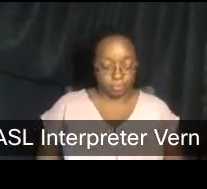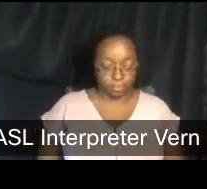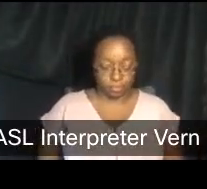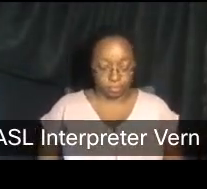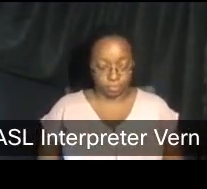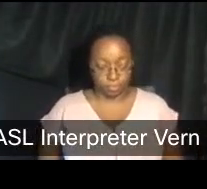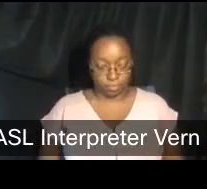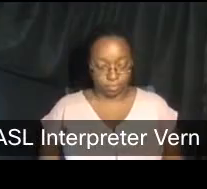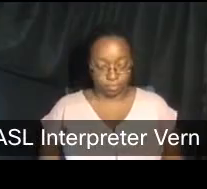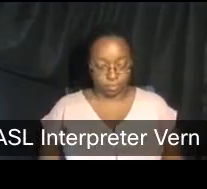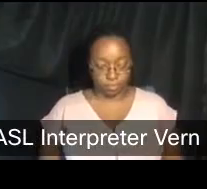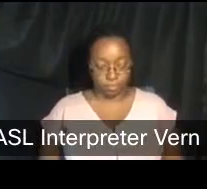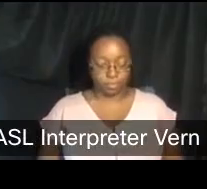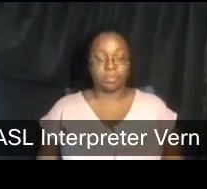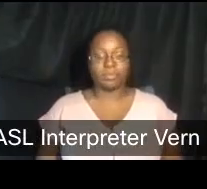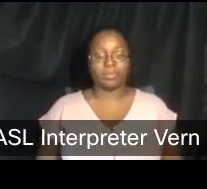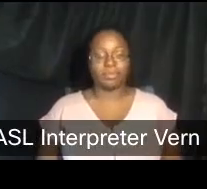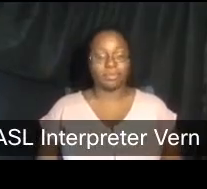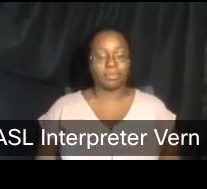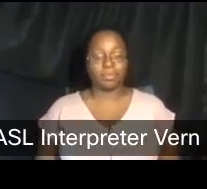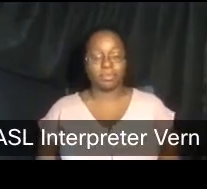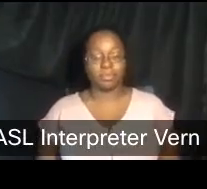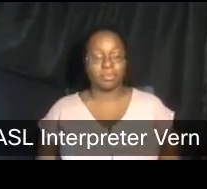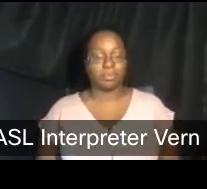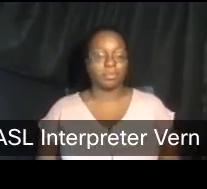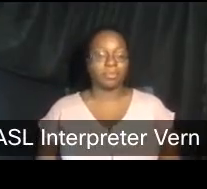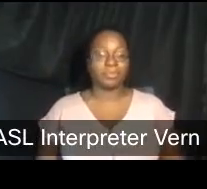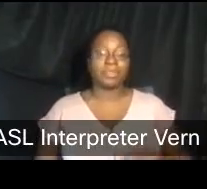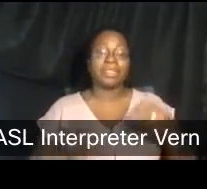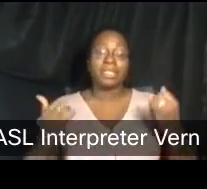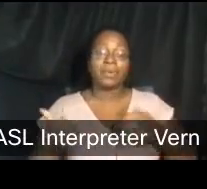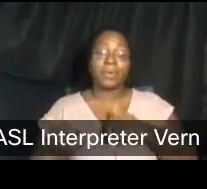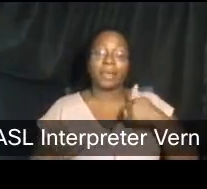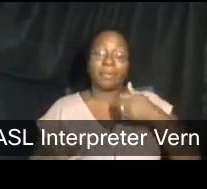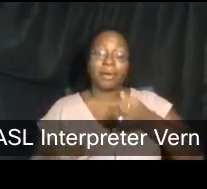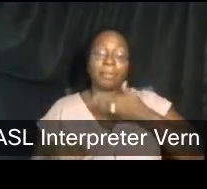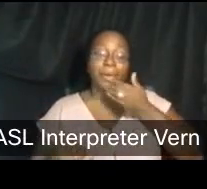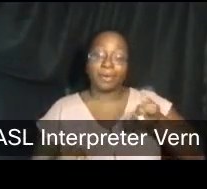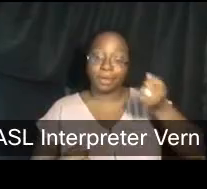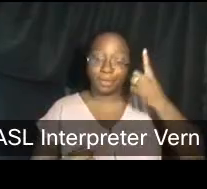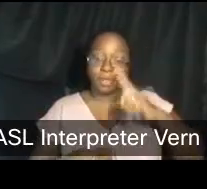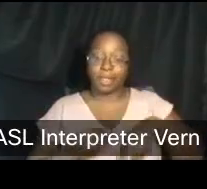Now that we have an understanding of the intersections of partner-inflicted brain injury